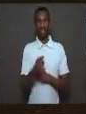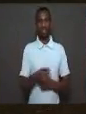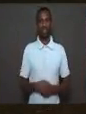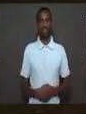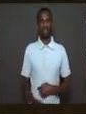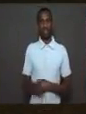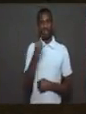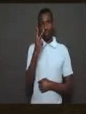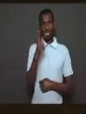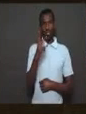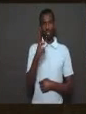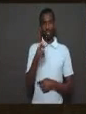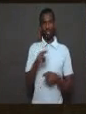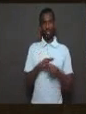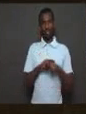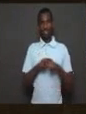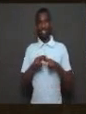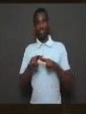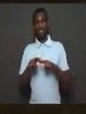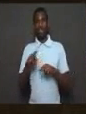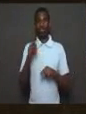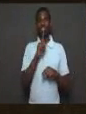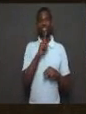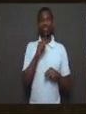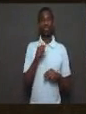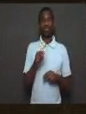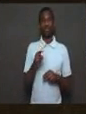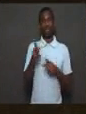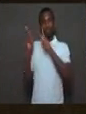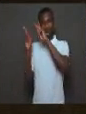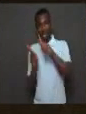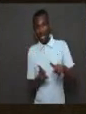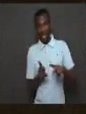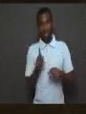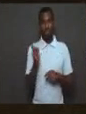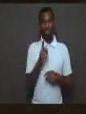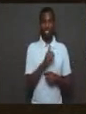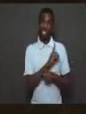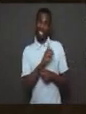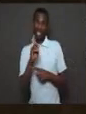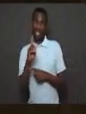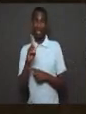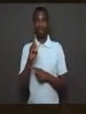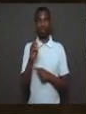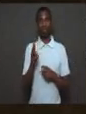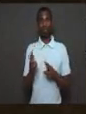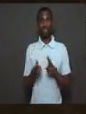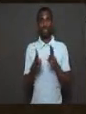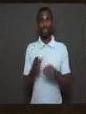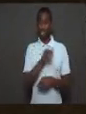Two trains are running on parallel straight tracks in the same direction.